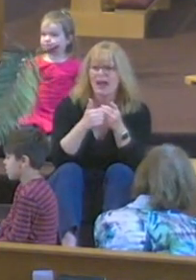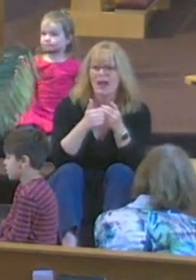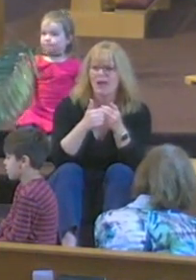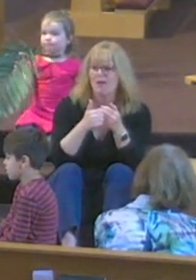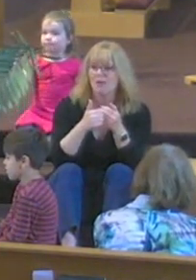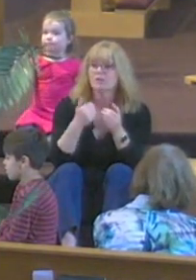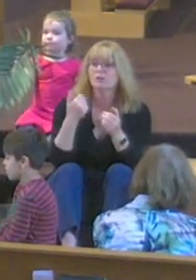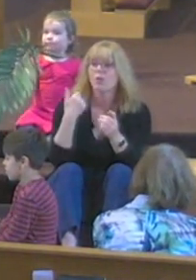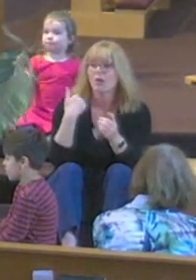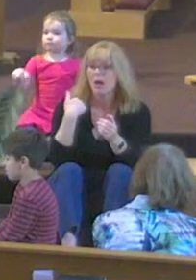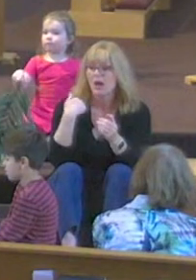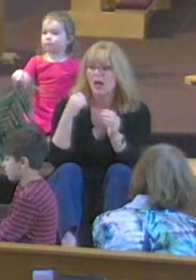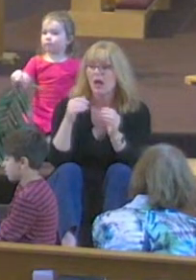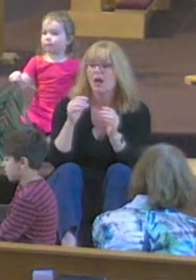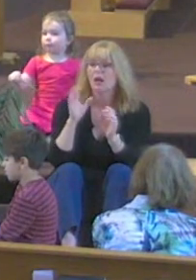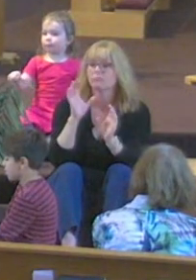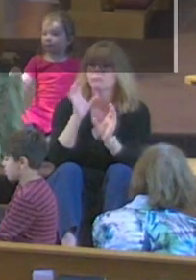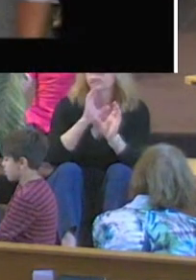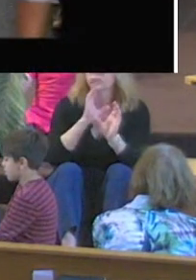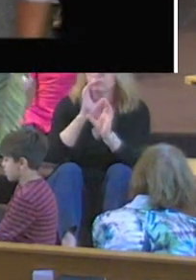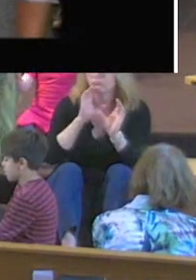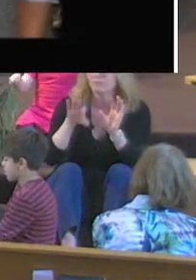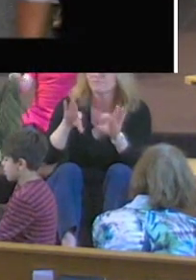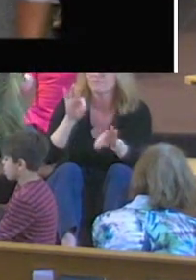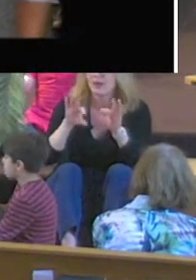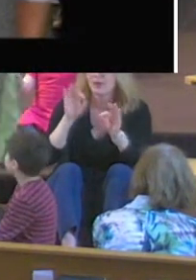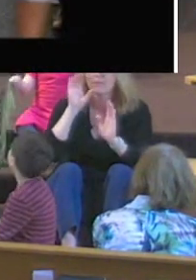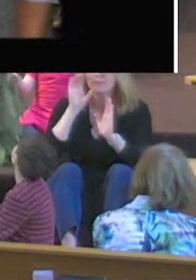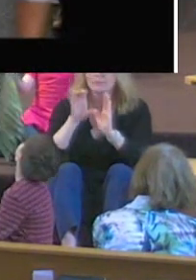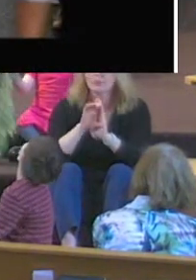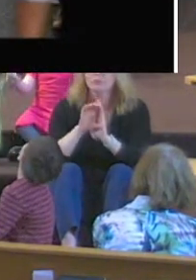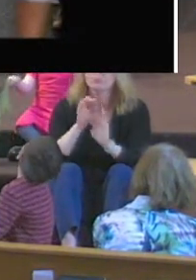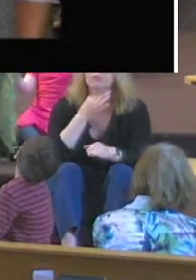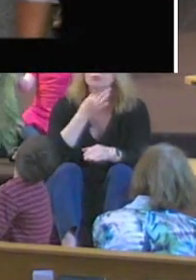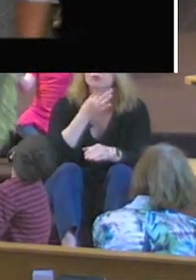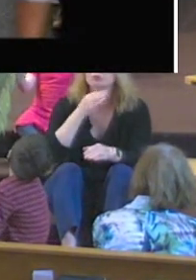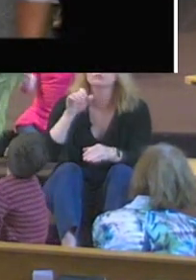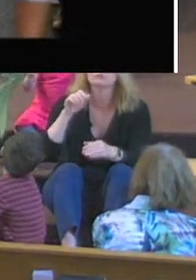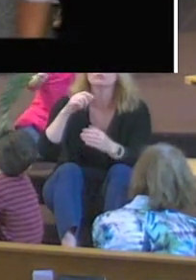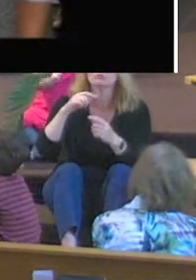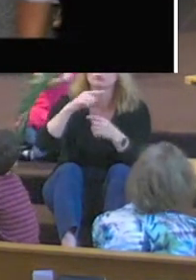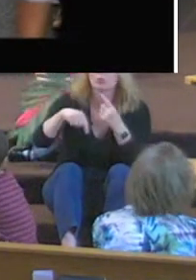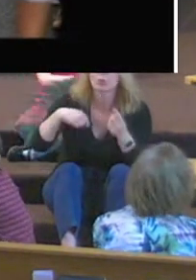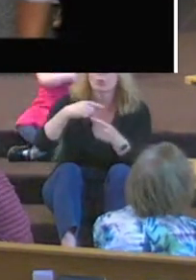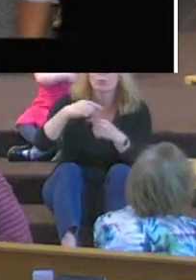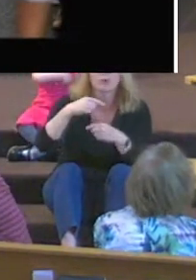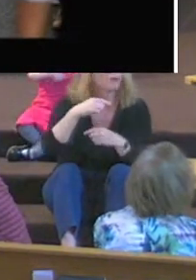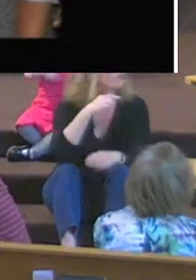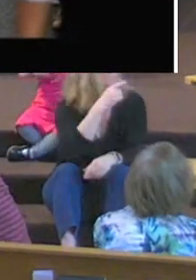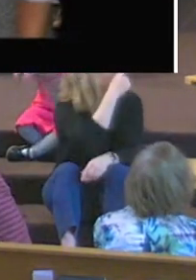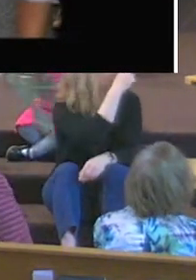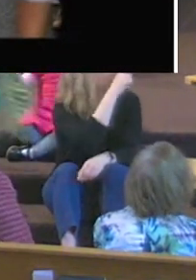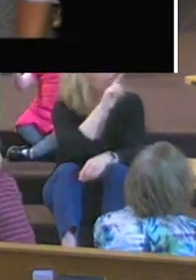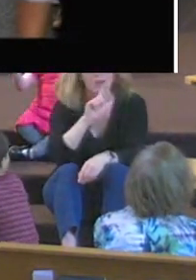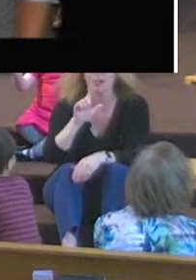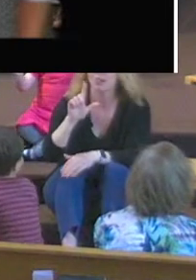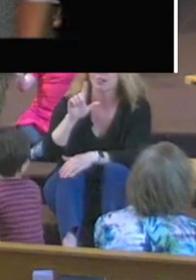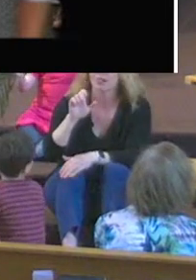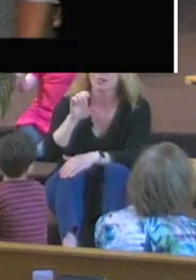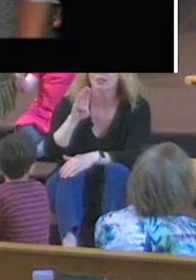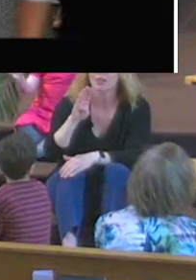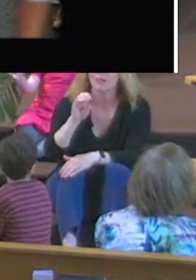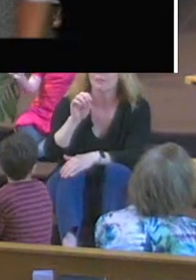pictures at Cole, and y'all can look up on the screen, and let's see what it looks like elsewhere. That is in Beirut, Lebanon. What do they